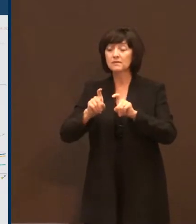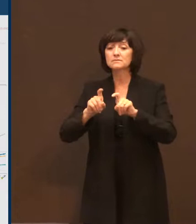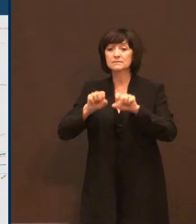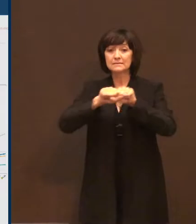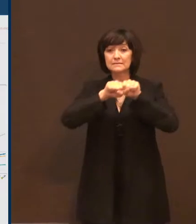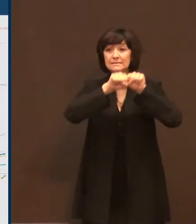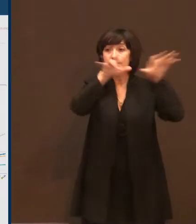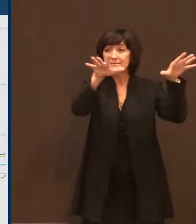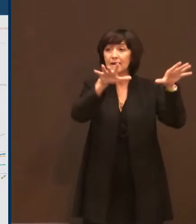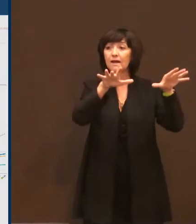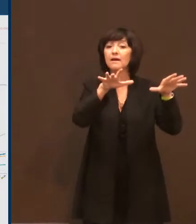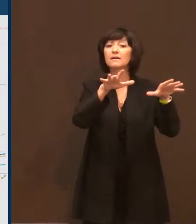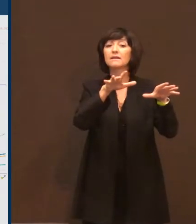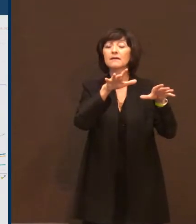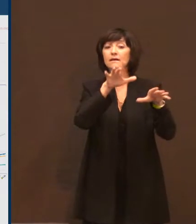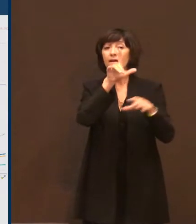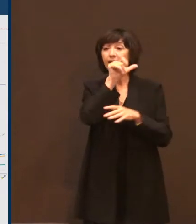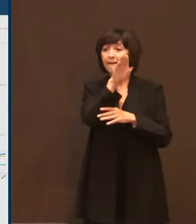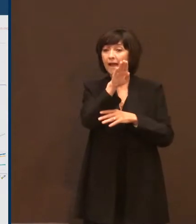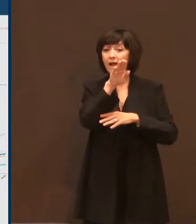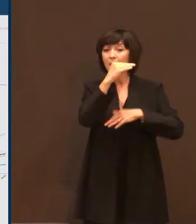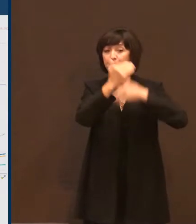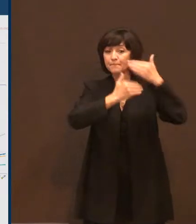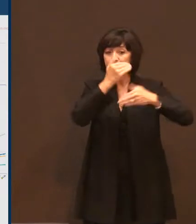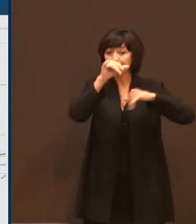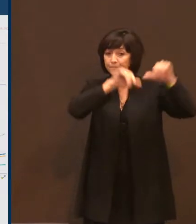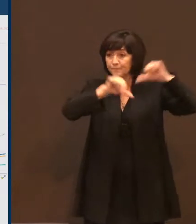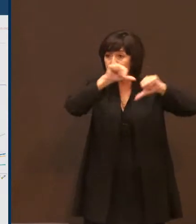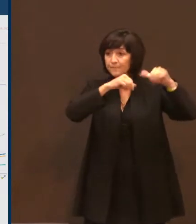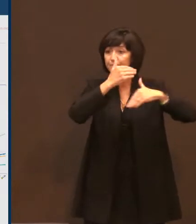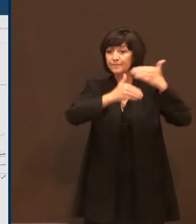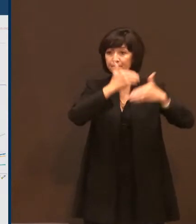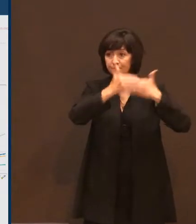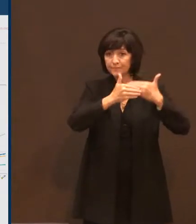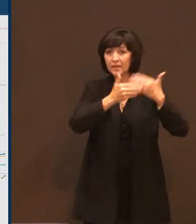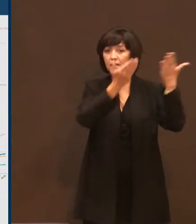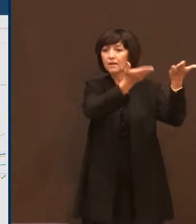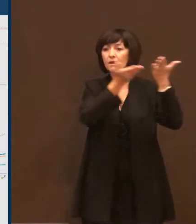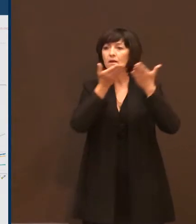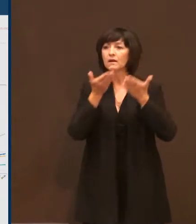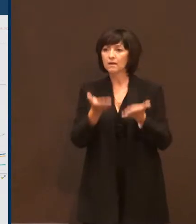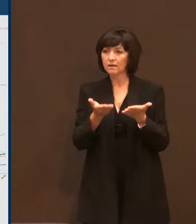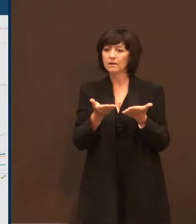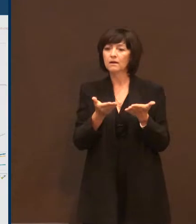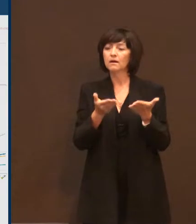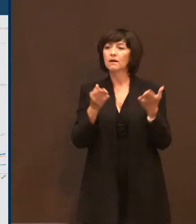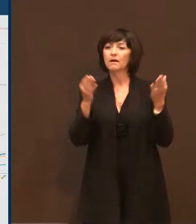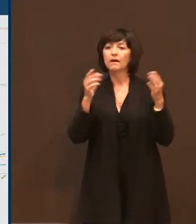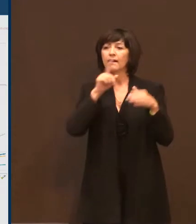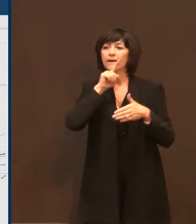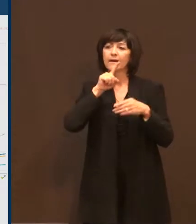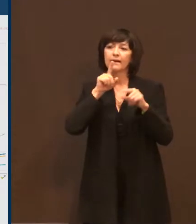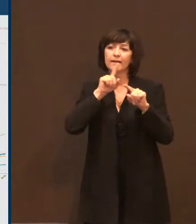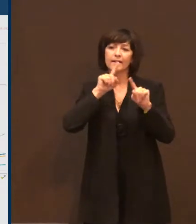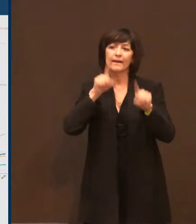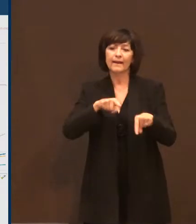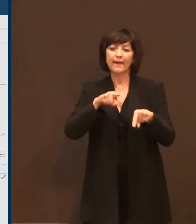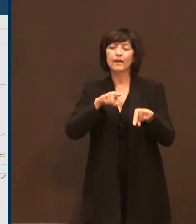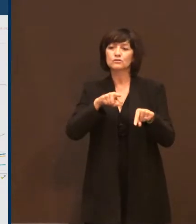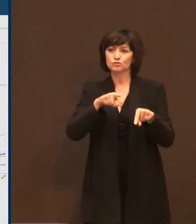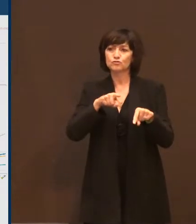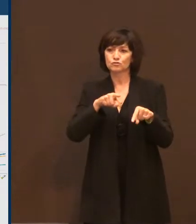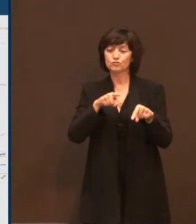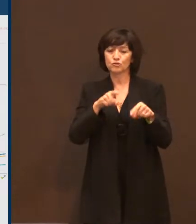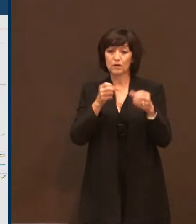days ago, because the percent positive was around